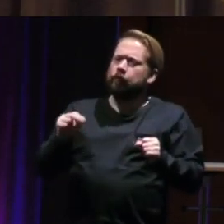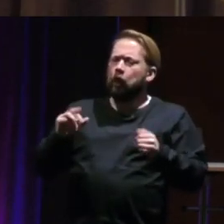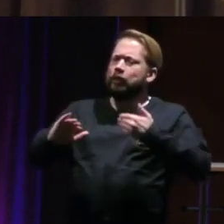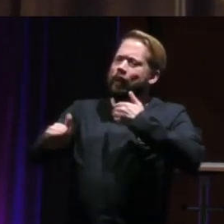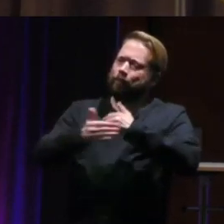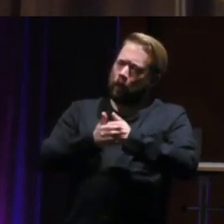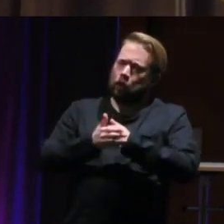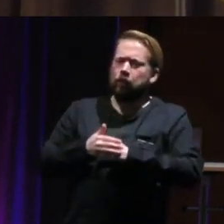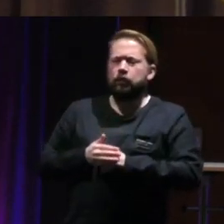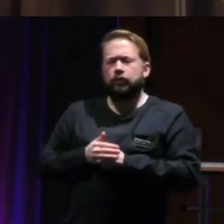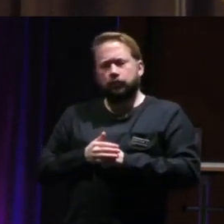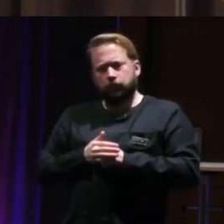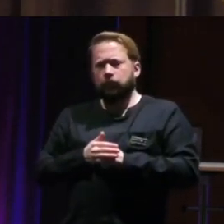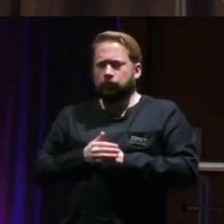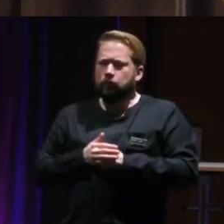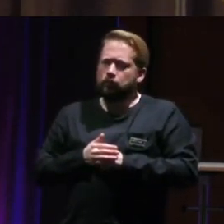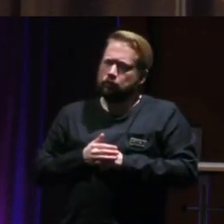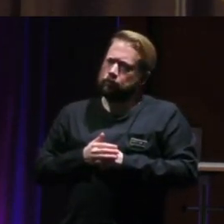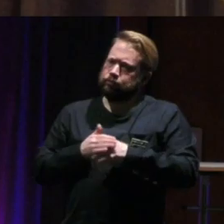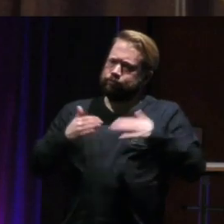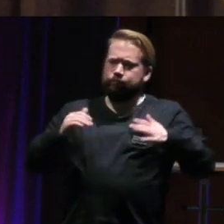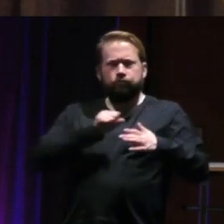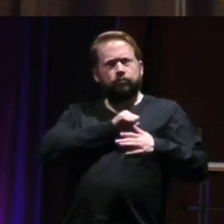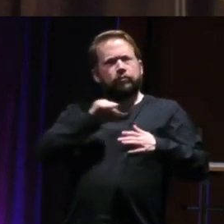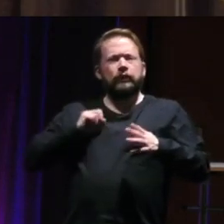and forever and ever and ever. And